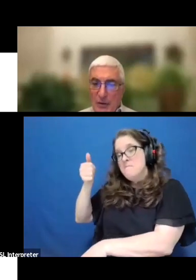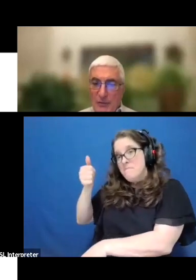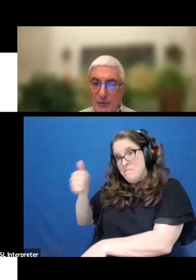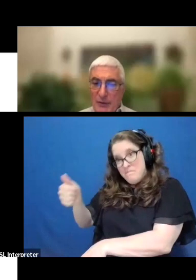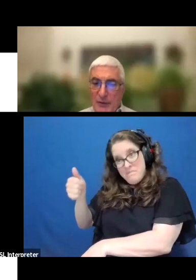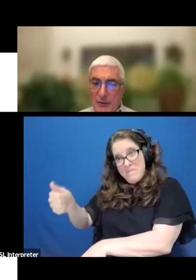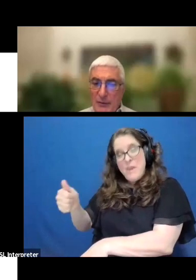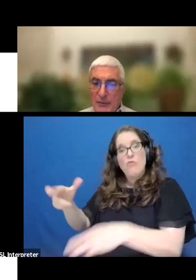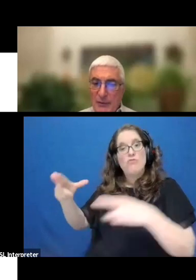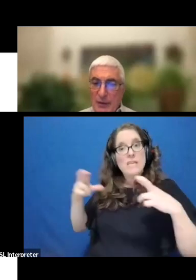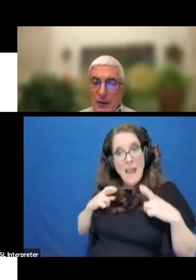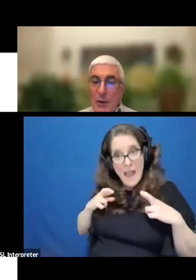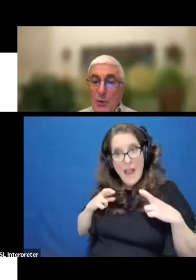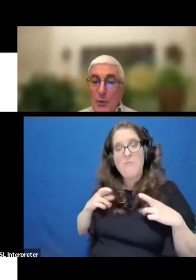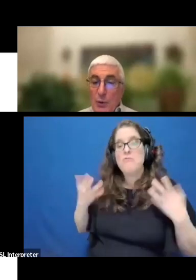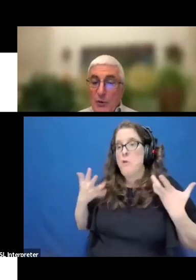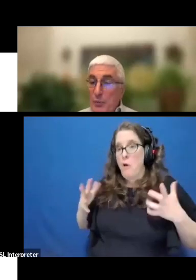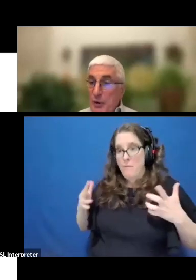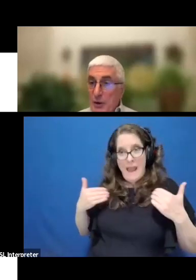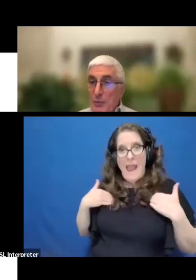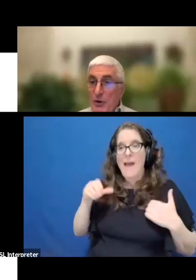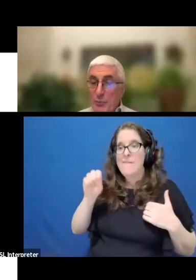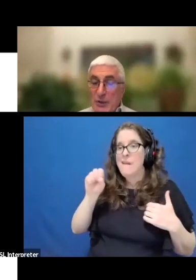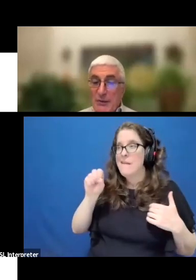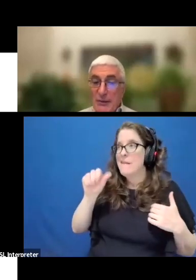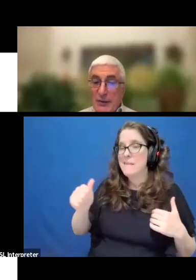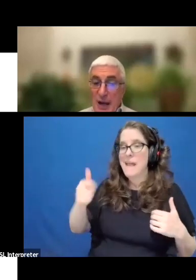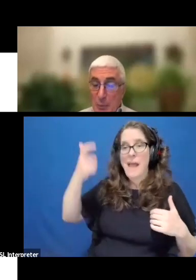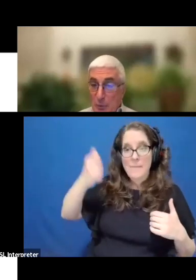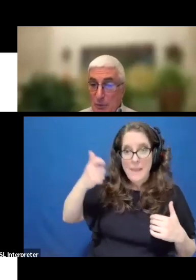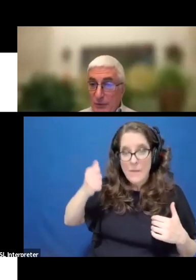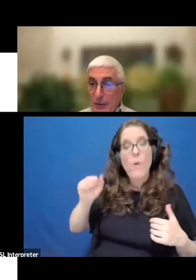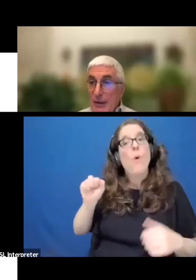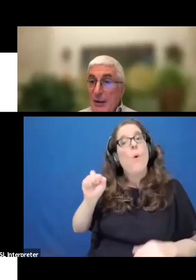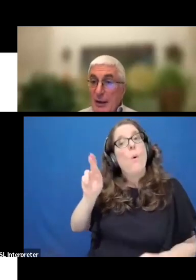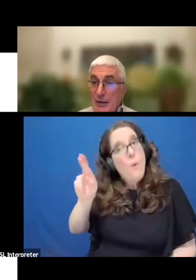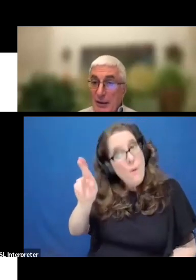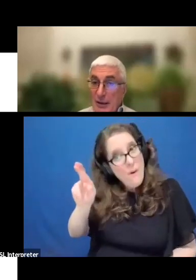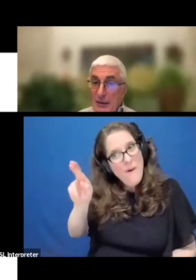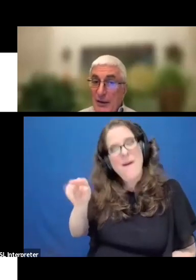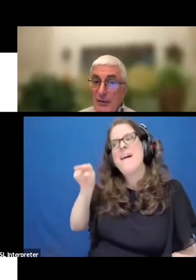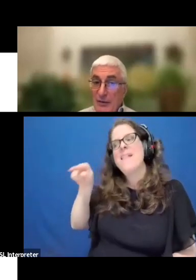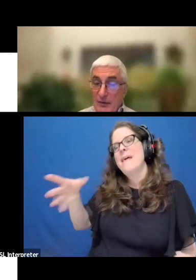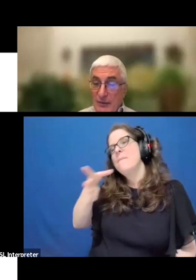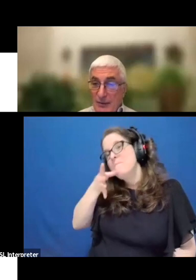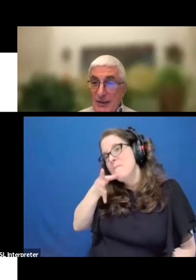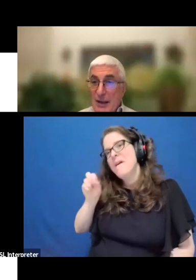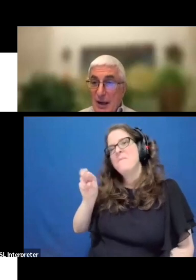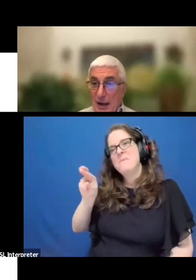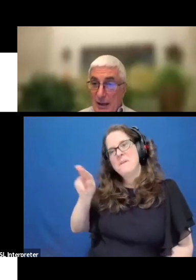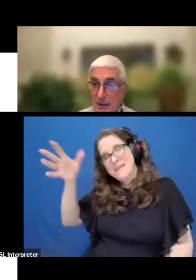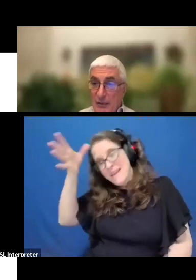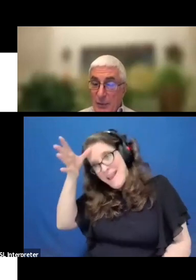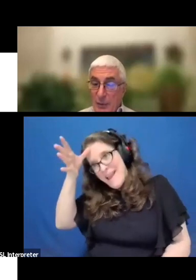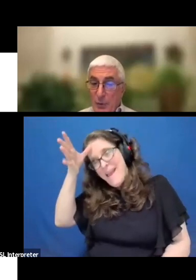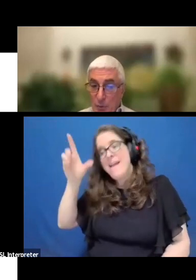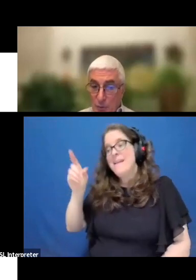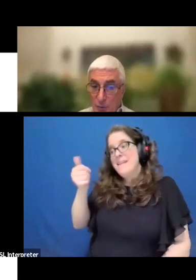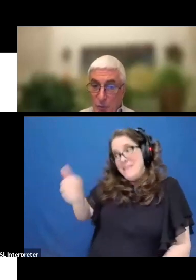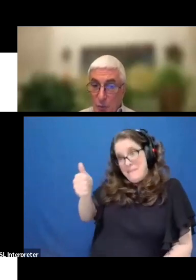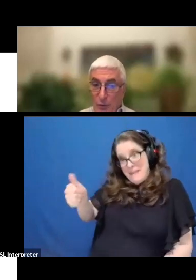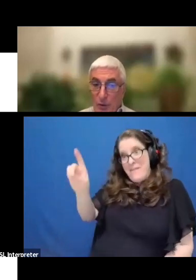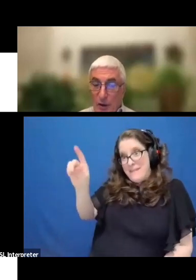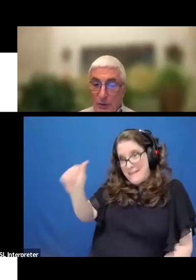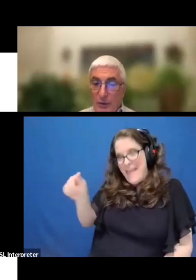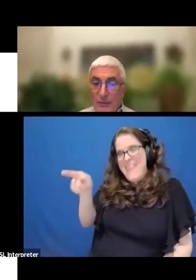retirement benefits, or the parent must be disabled and getting SSDI on their